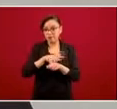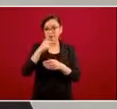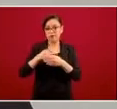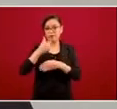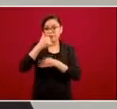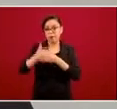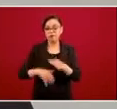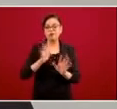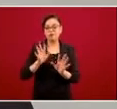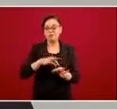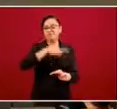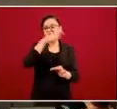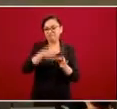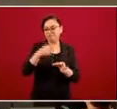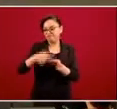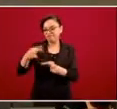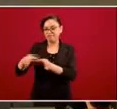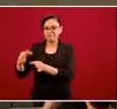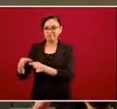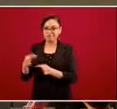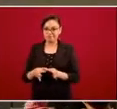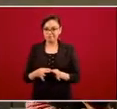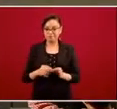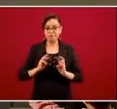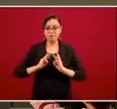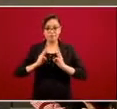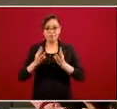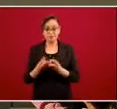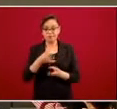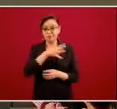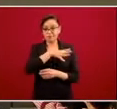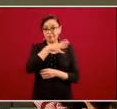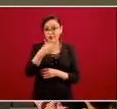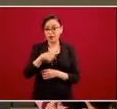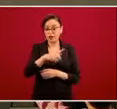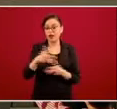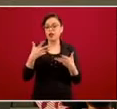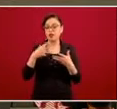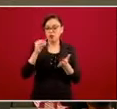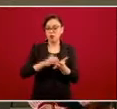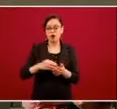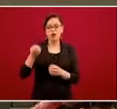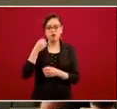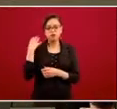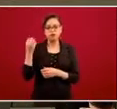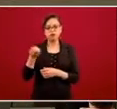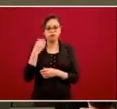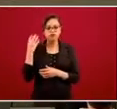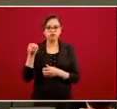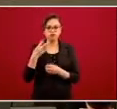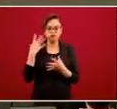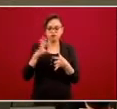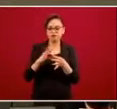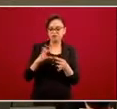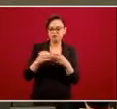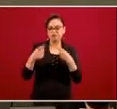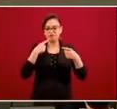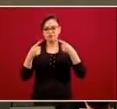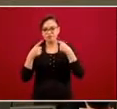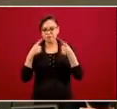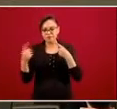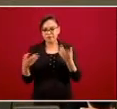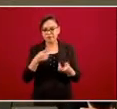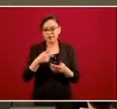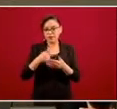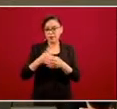in which we had a period for adjustment, and that we invited the feedback and the collaboration of all members sectors